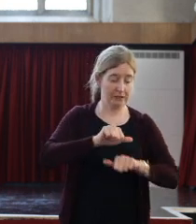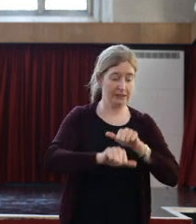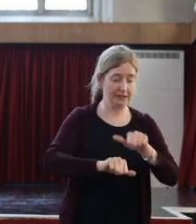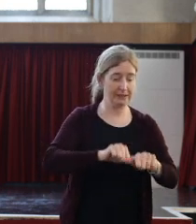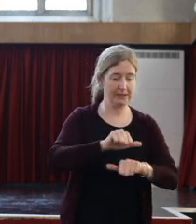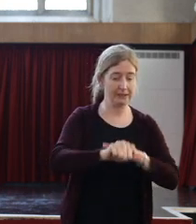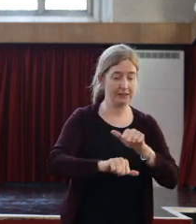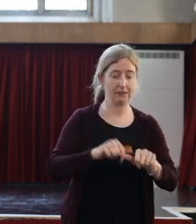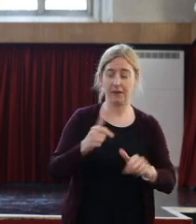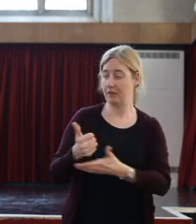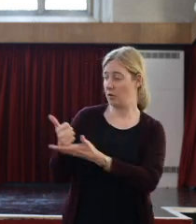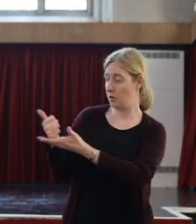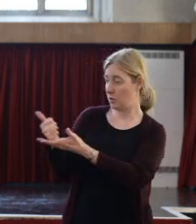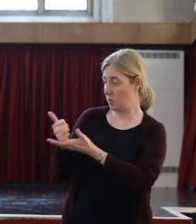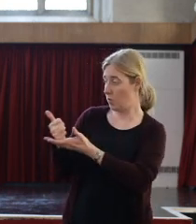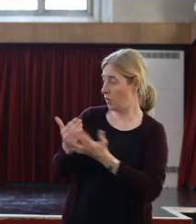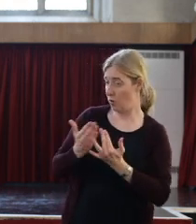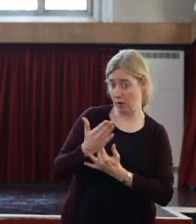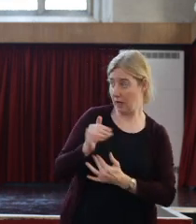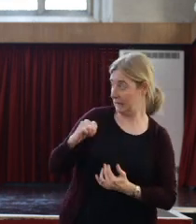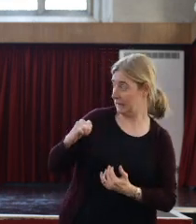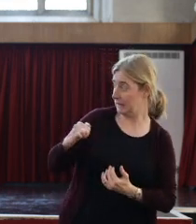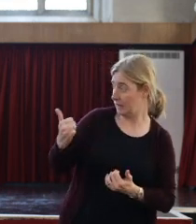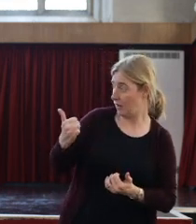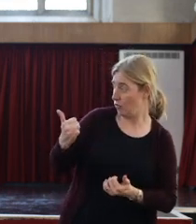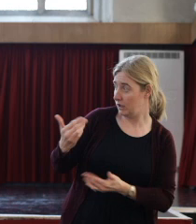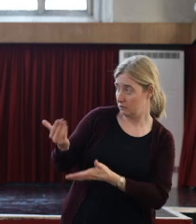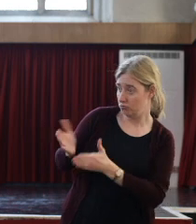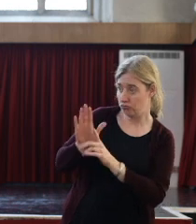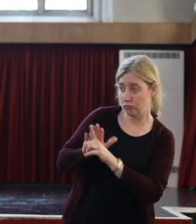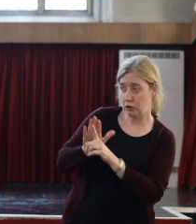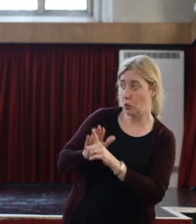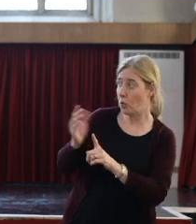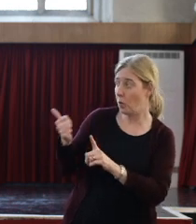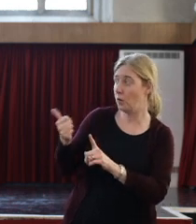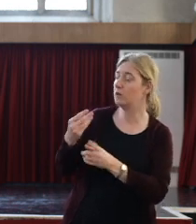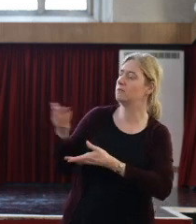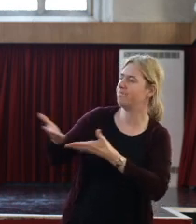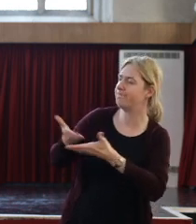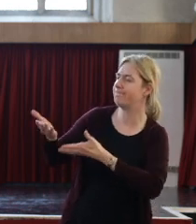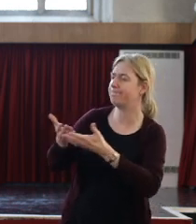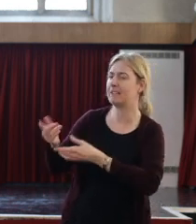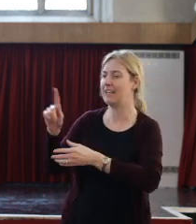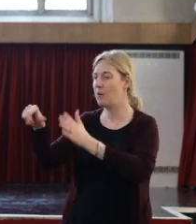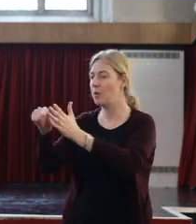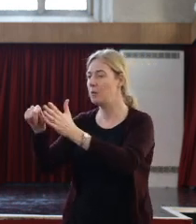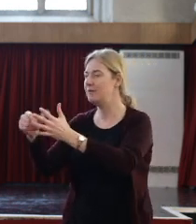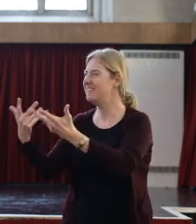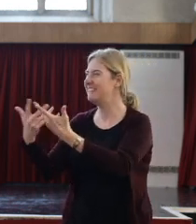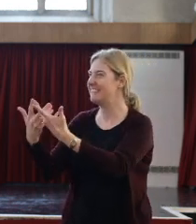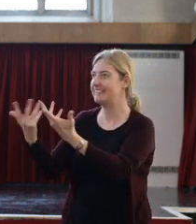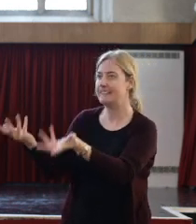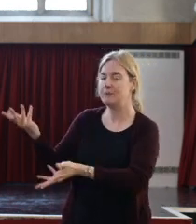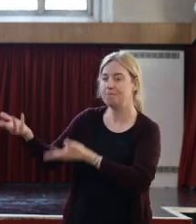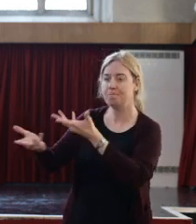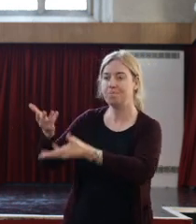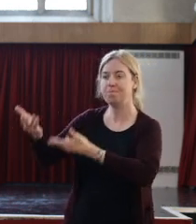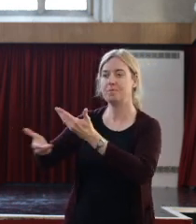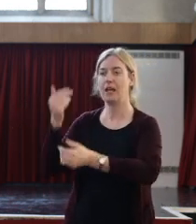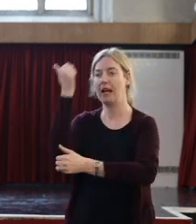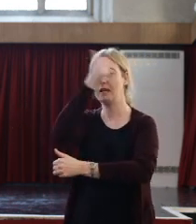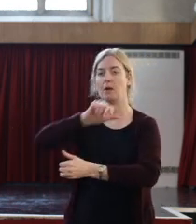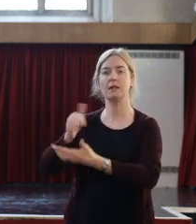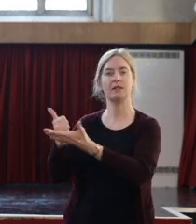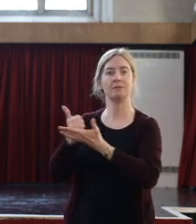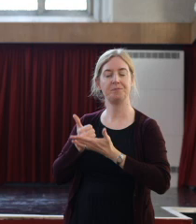having that support as well, and being able to talk things through, especially working